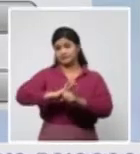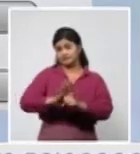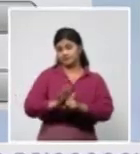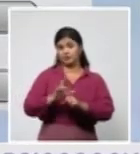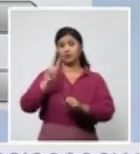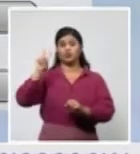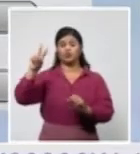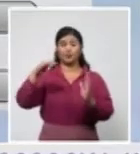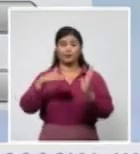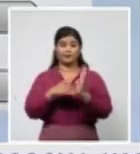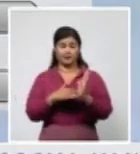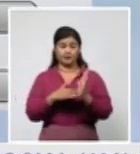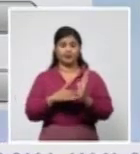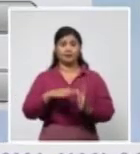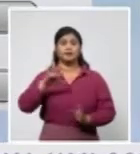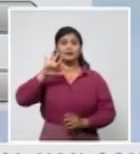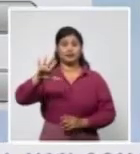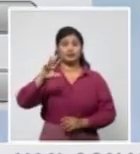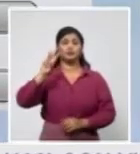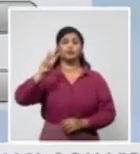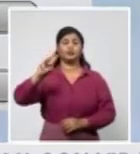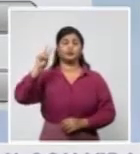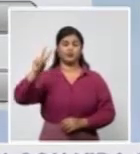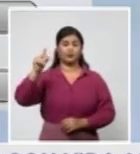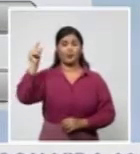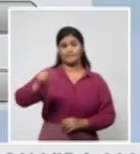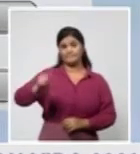250,415, of which